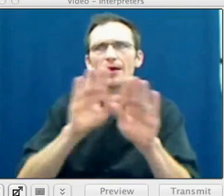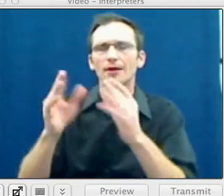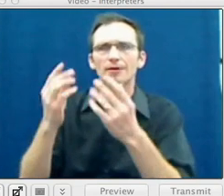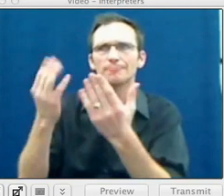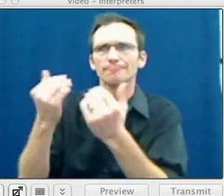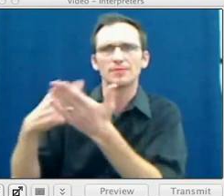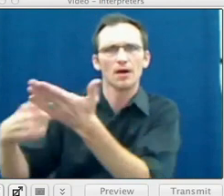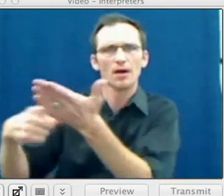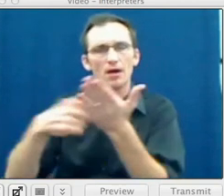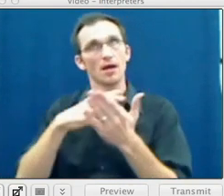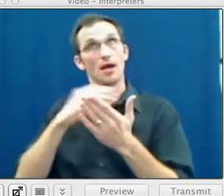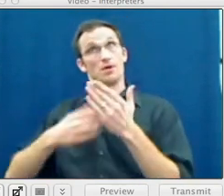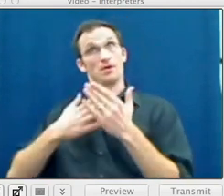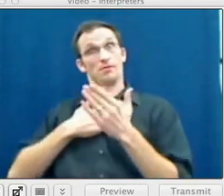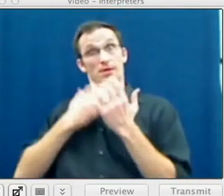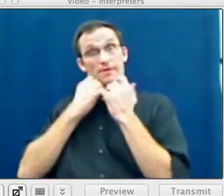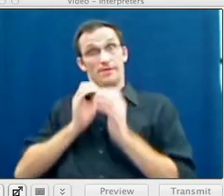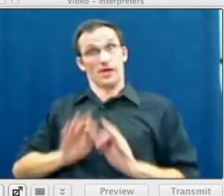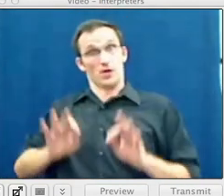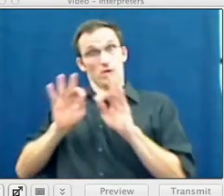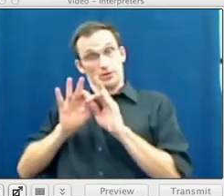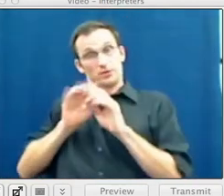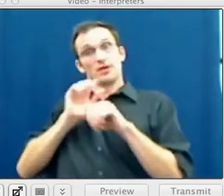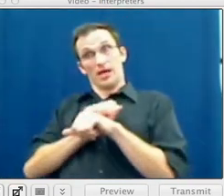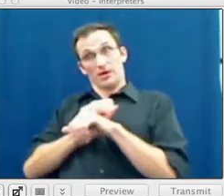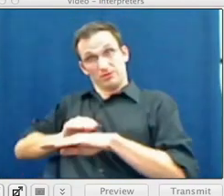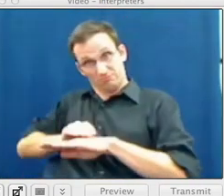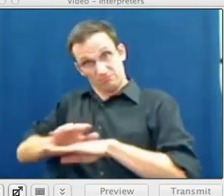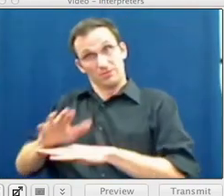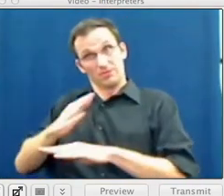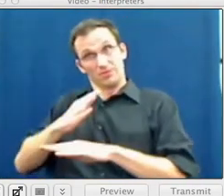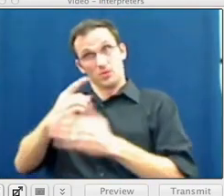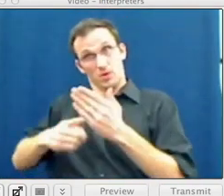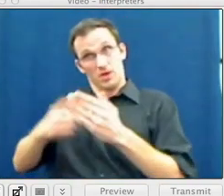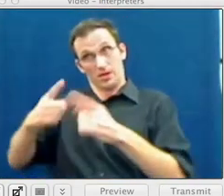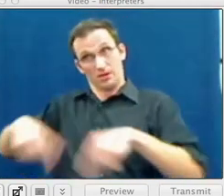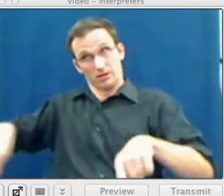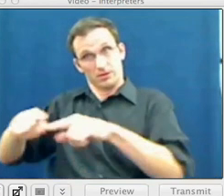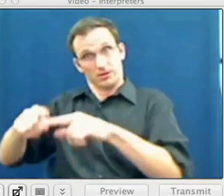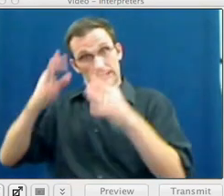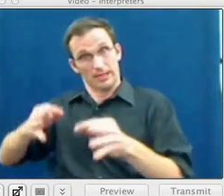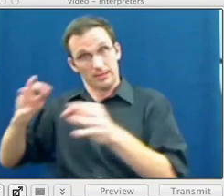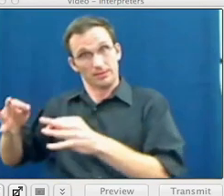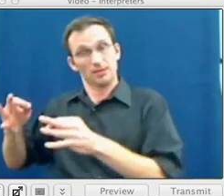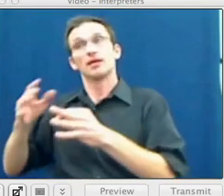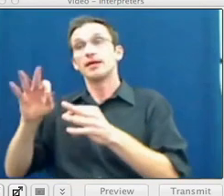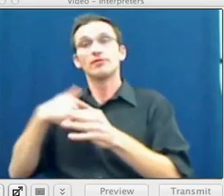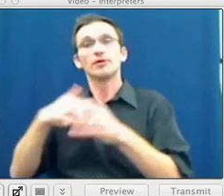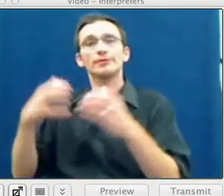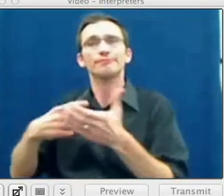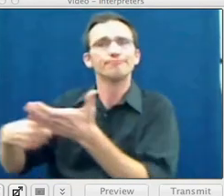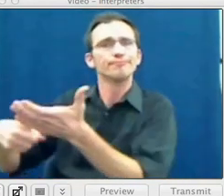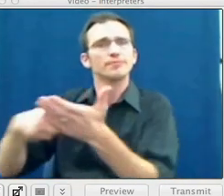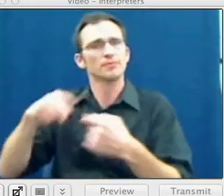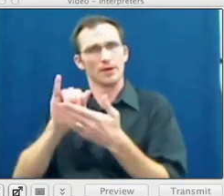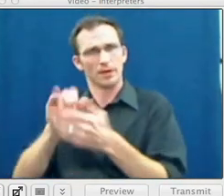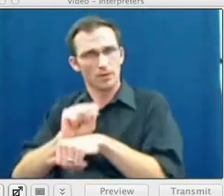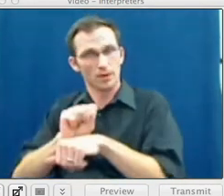operationalized in the decisions that get made amongst their colleagues, then that decision-making process and